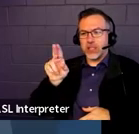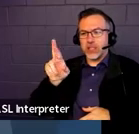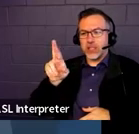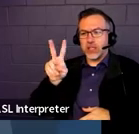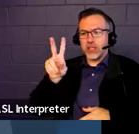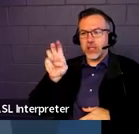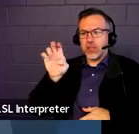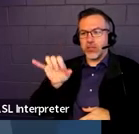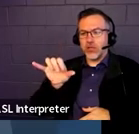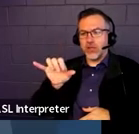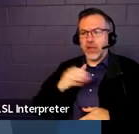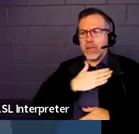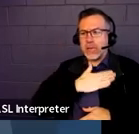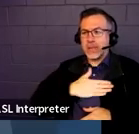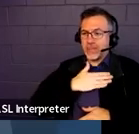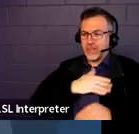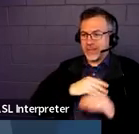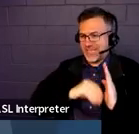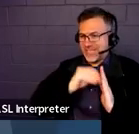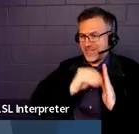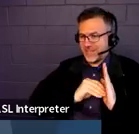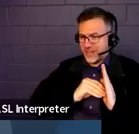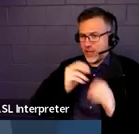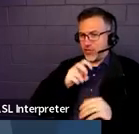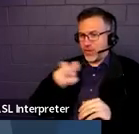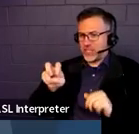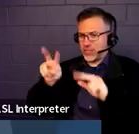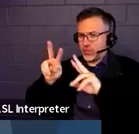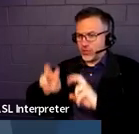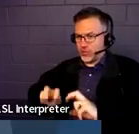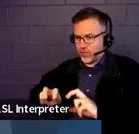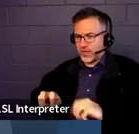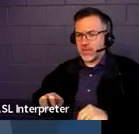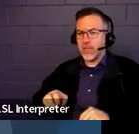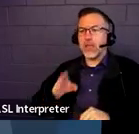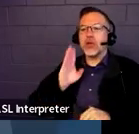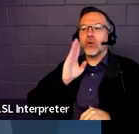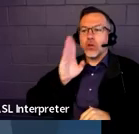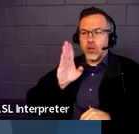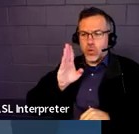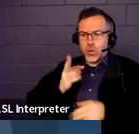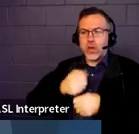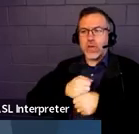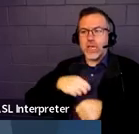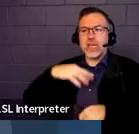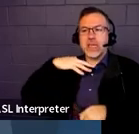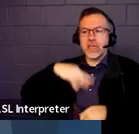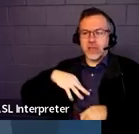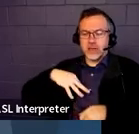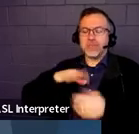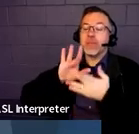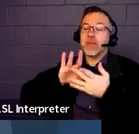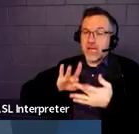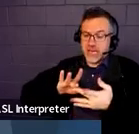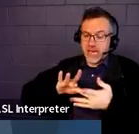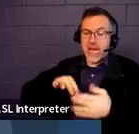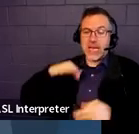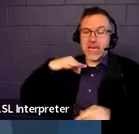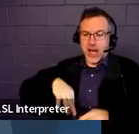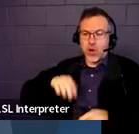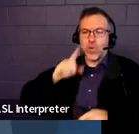complete the transition survey and you will receive contact hours for today's PD. For